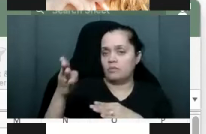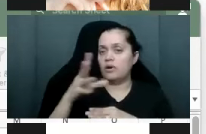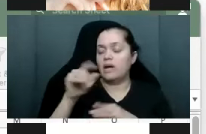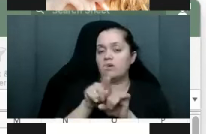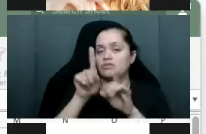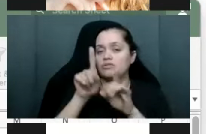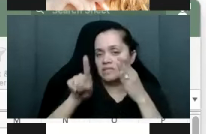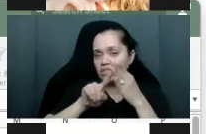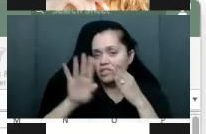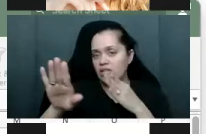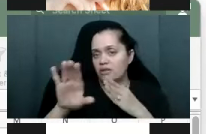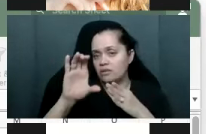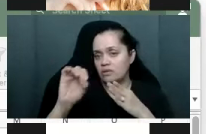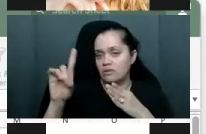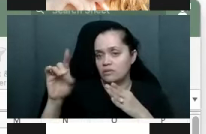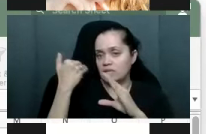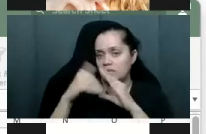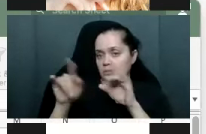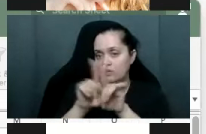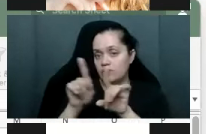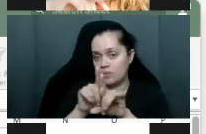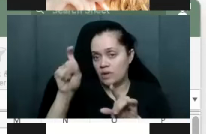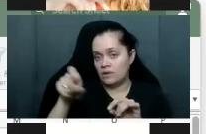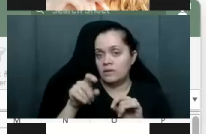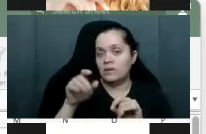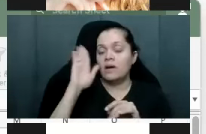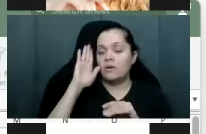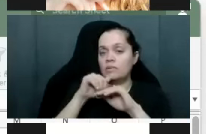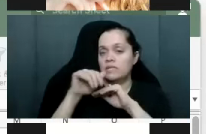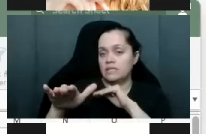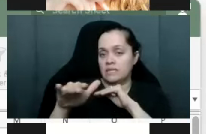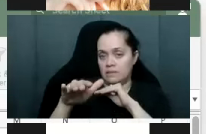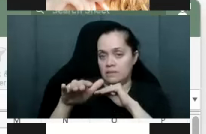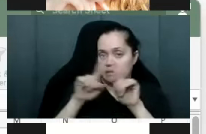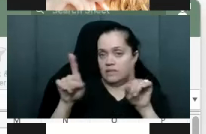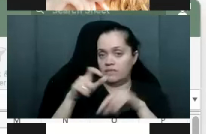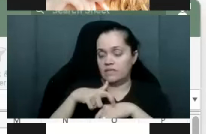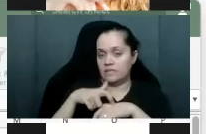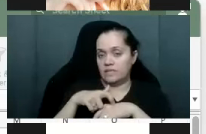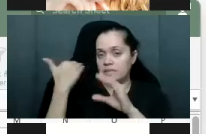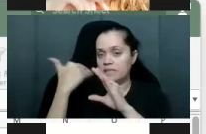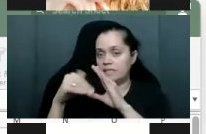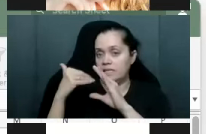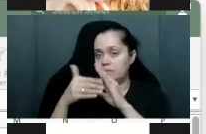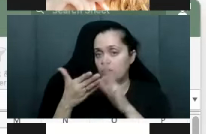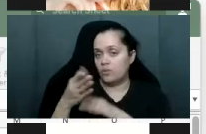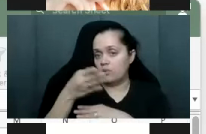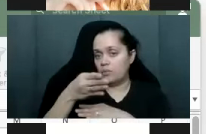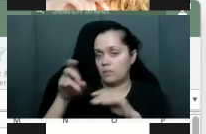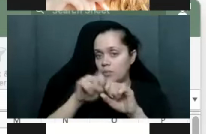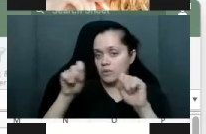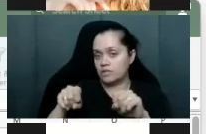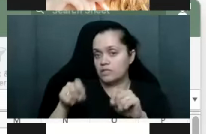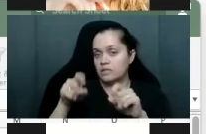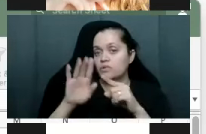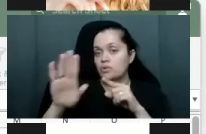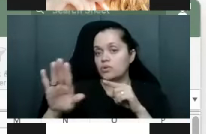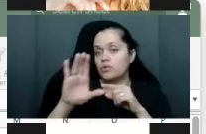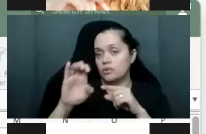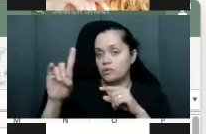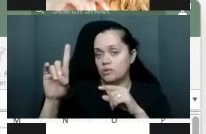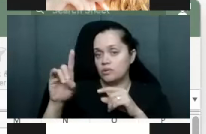check your COD email. I'm going to send at different times email through the Blackboard system to your